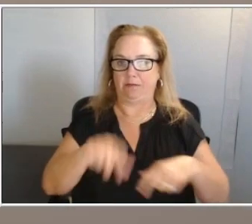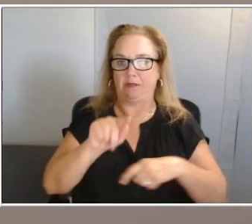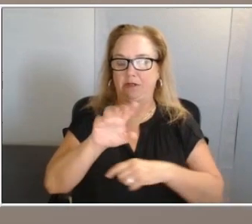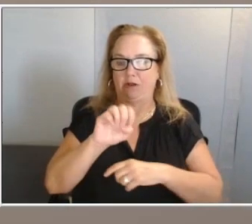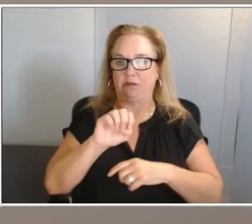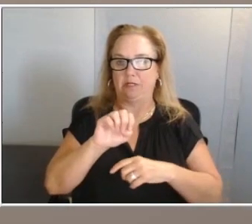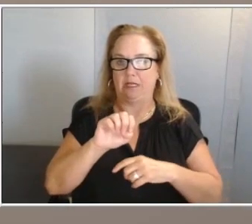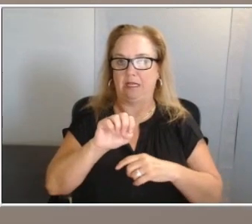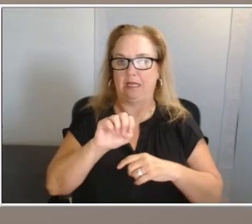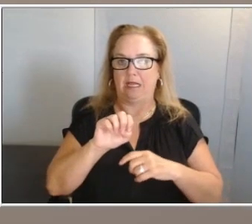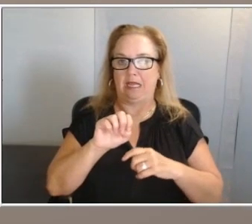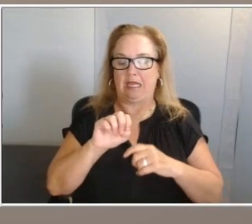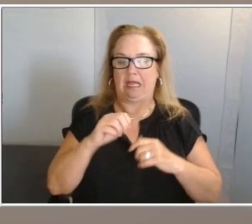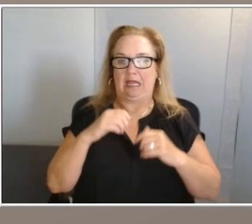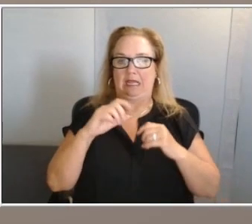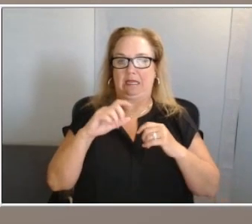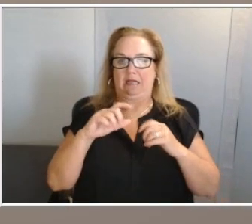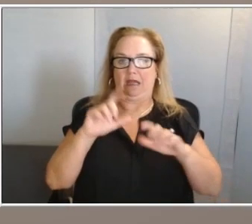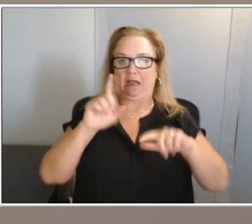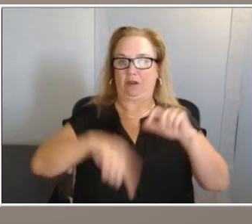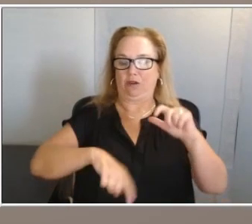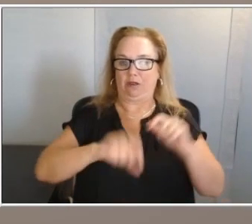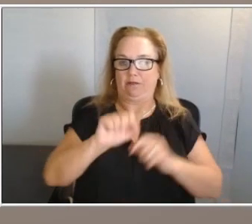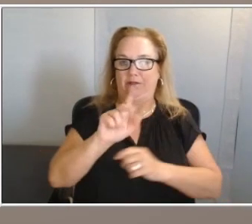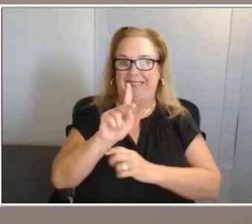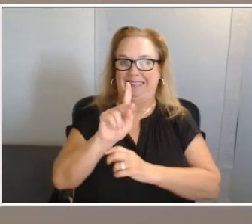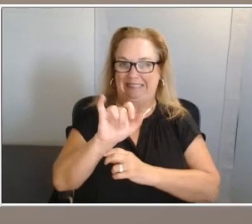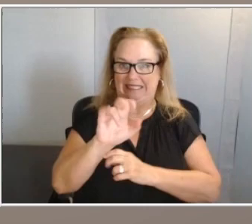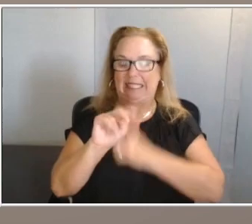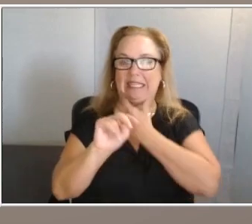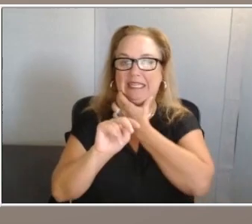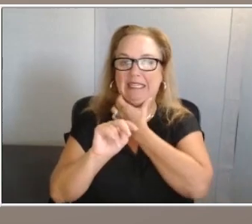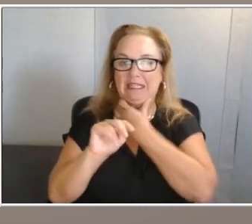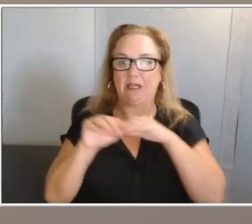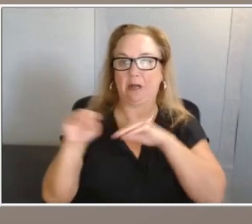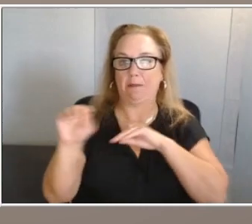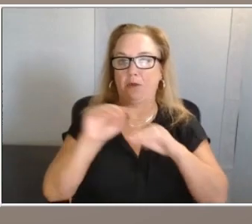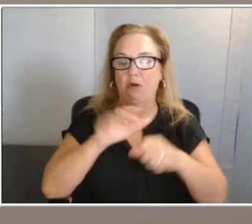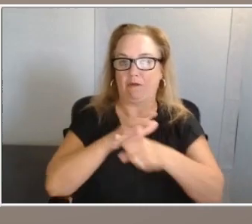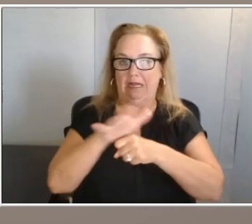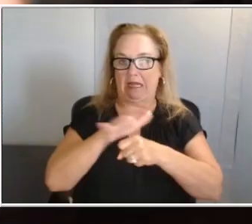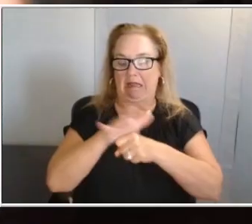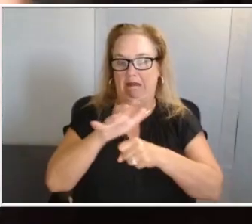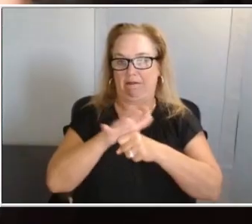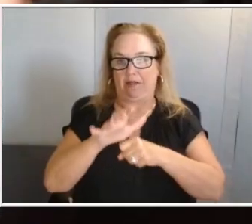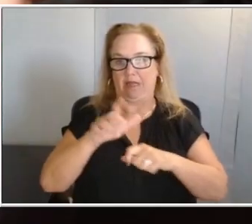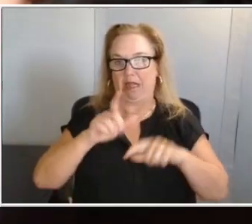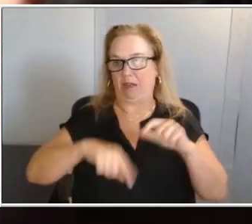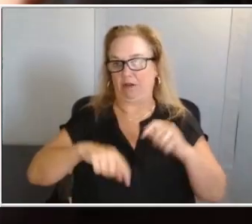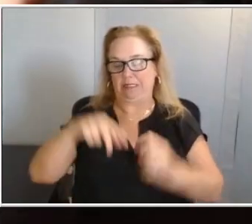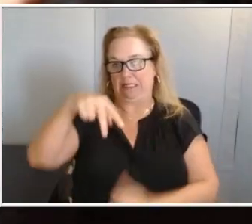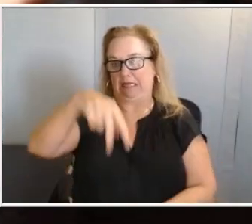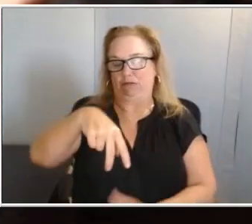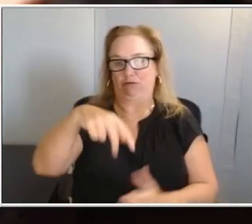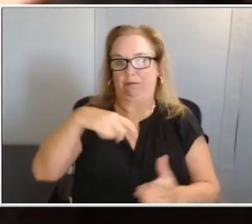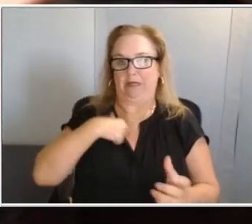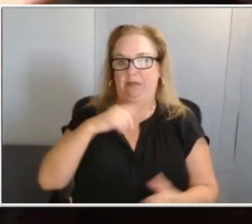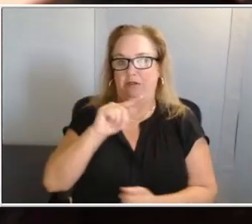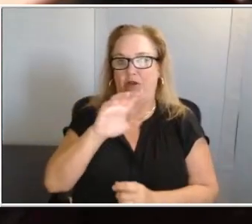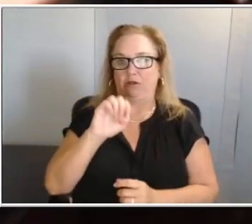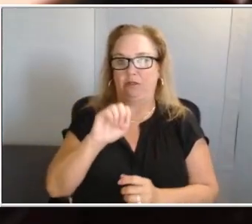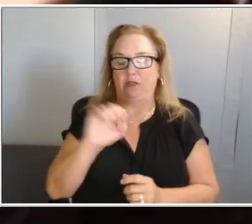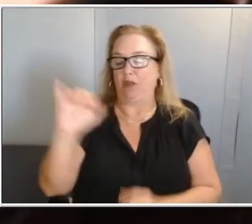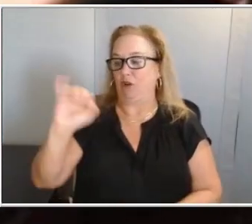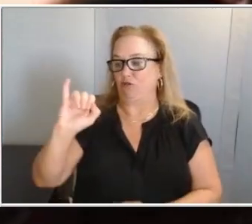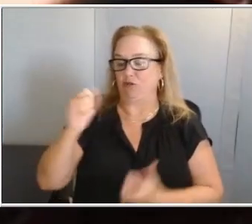to lean way back just so the skin would move enough that I could barely reach them. Melody tried to get her insurance